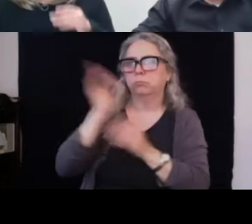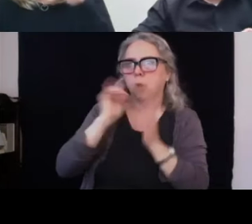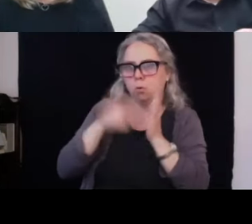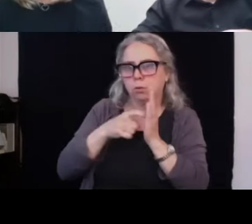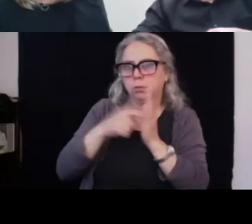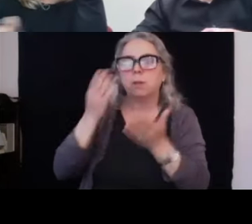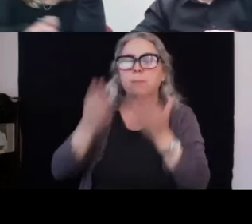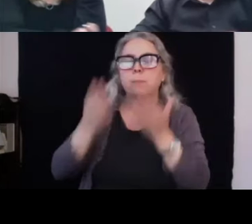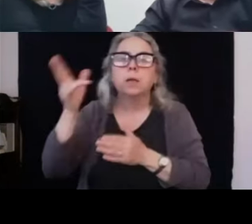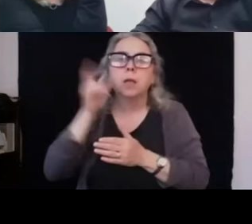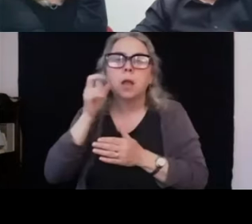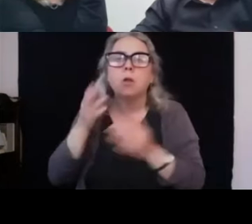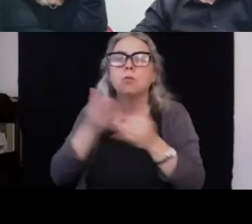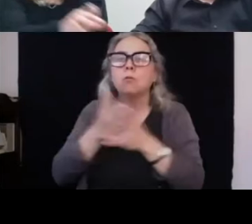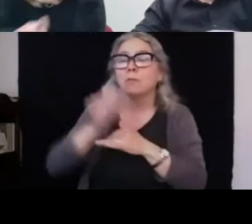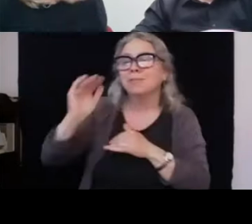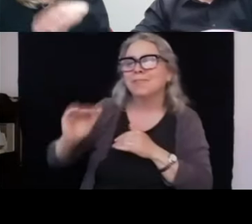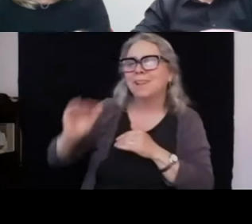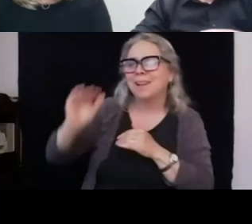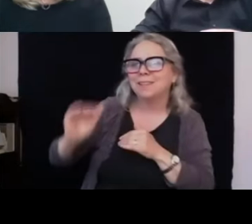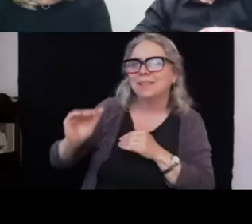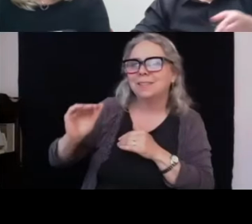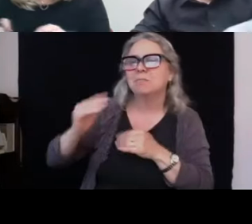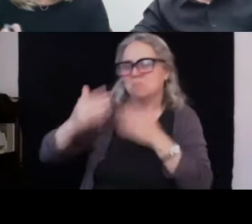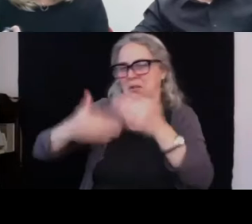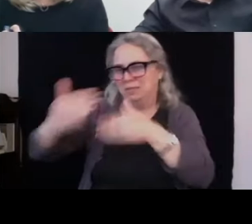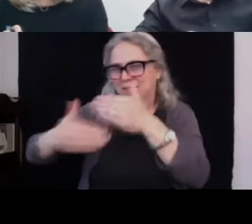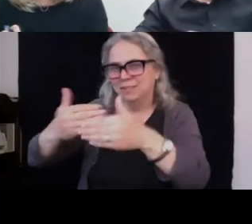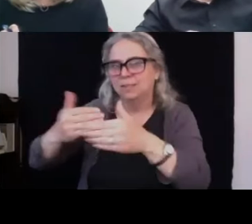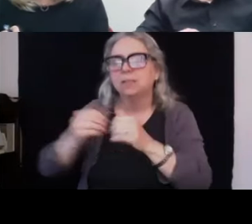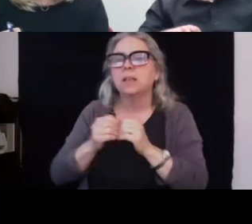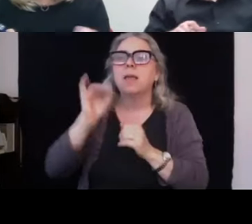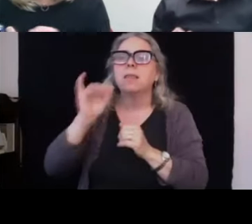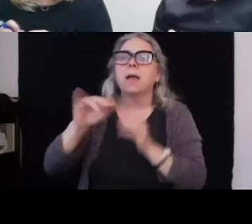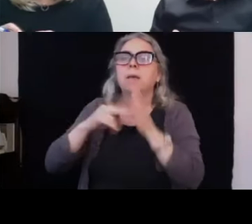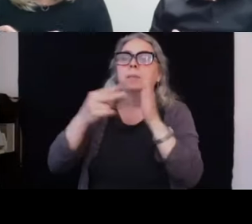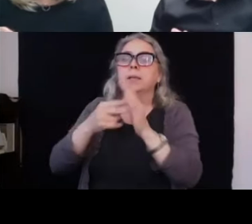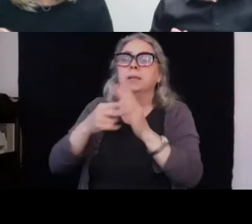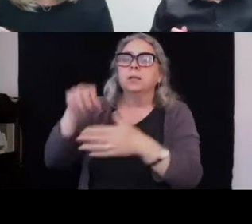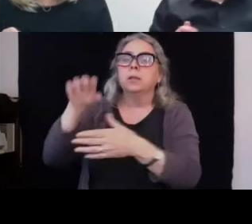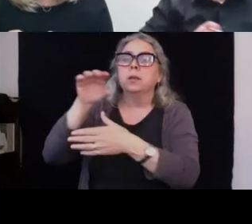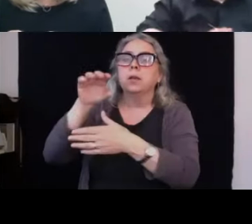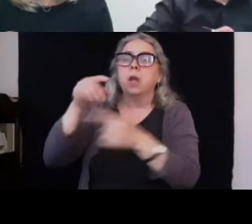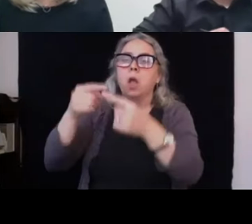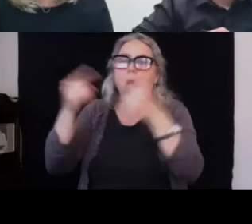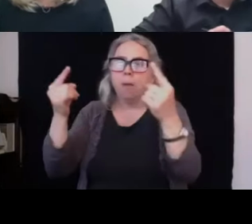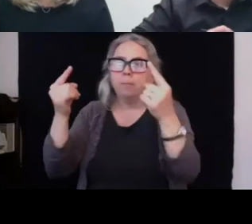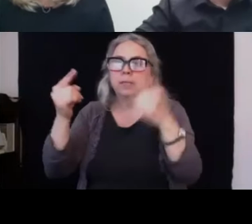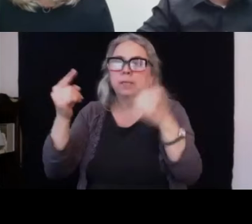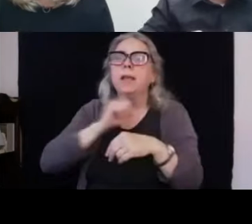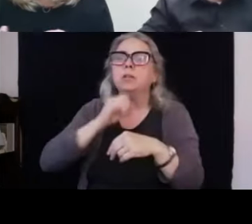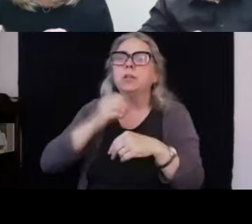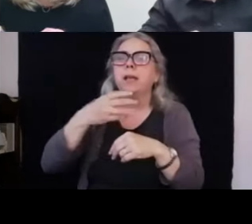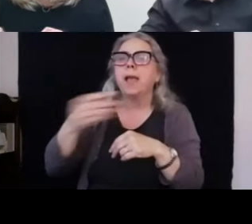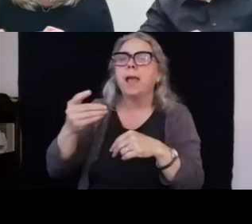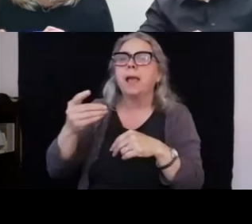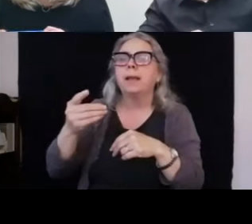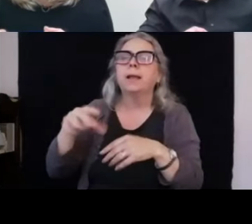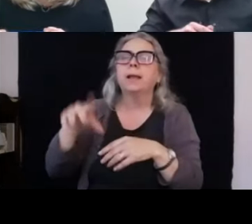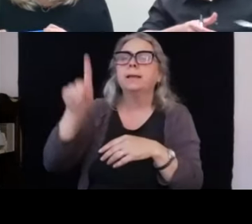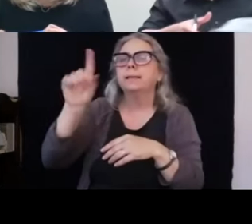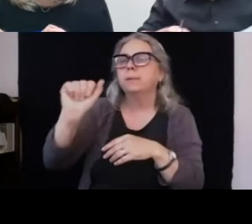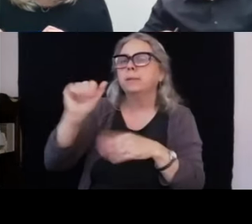hear through your child's transition process. That stands for Office of Aging and Disability Services. So